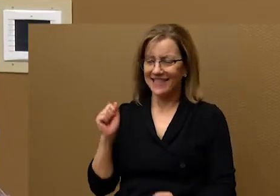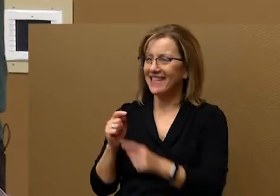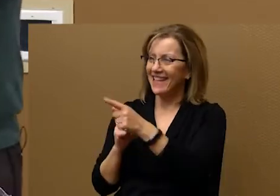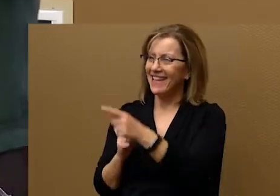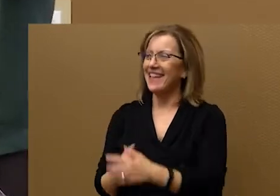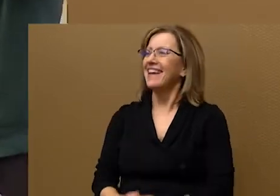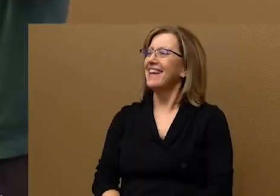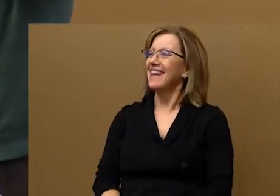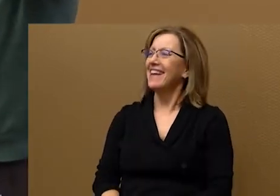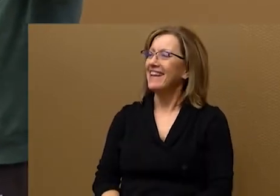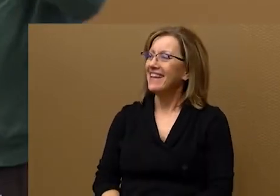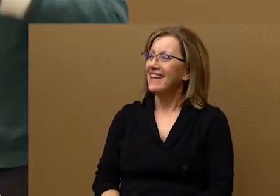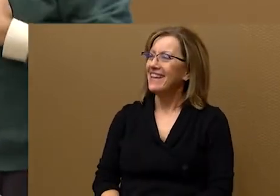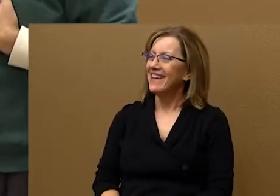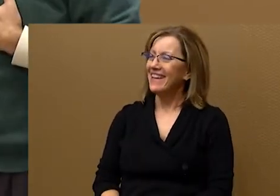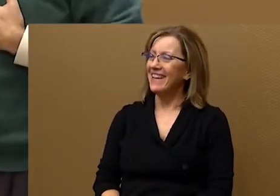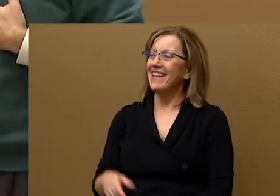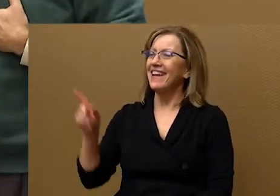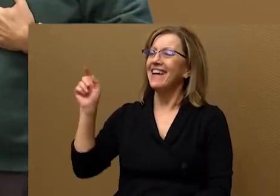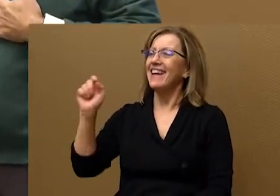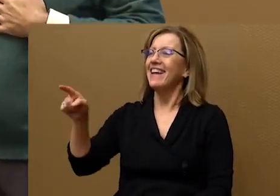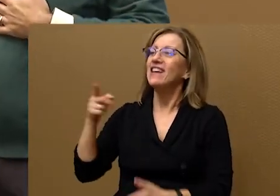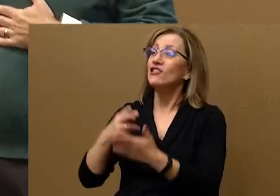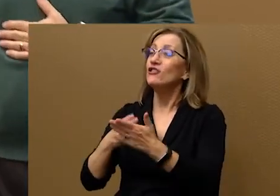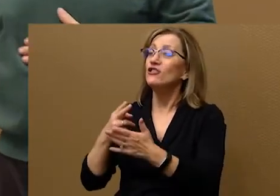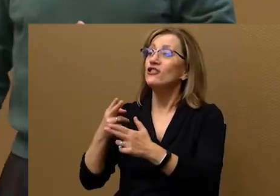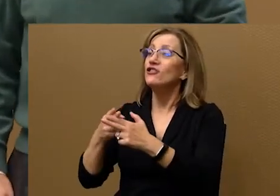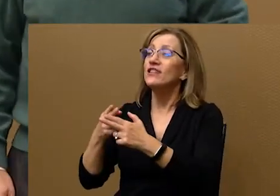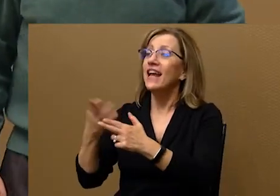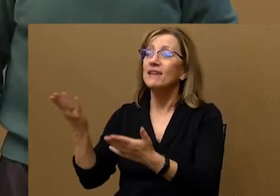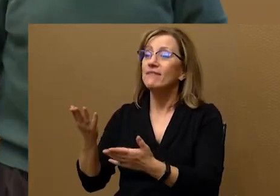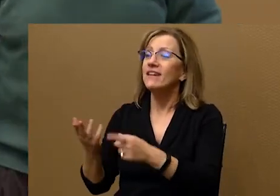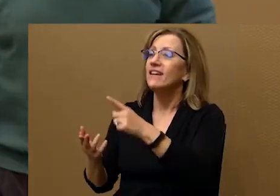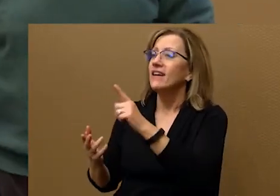What is your name? Lisa. Lisa. Okay, so Lisa,